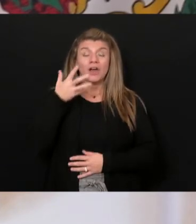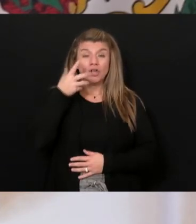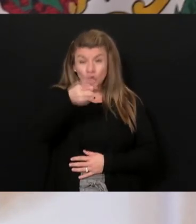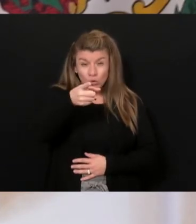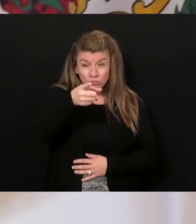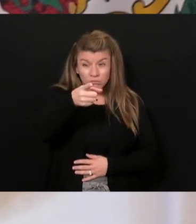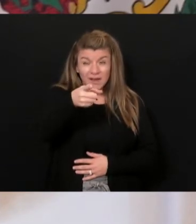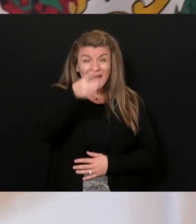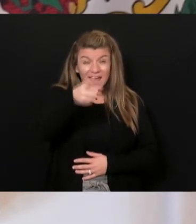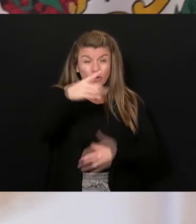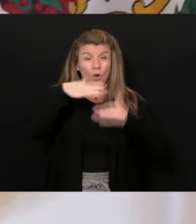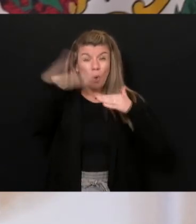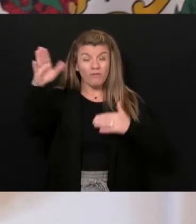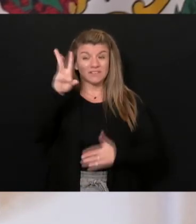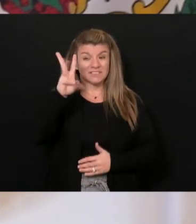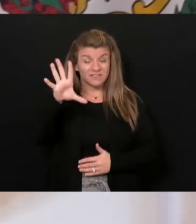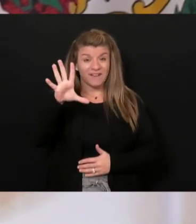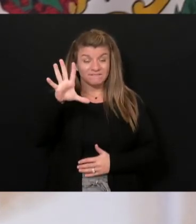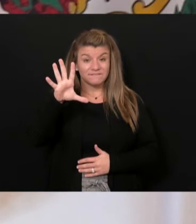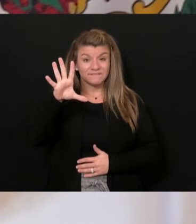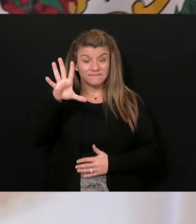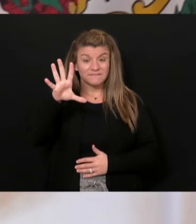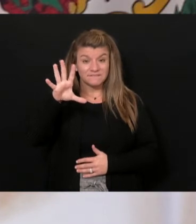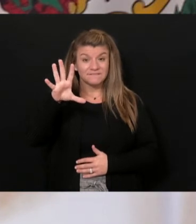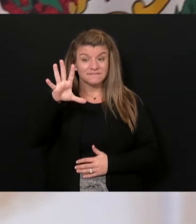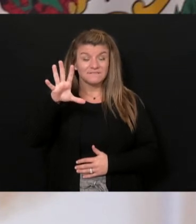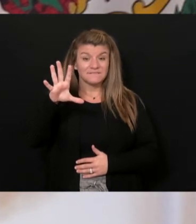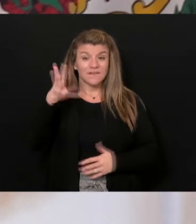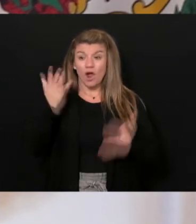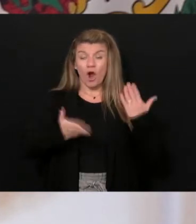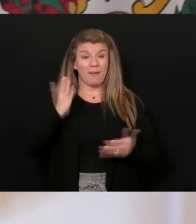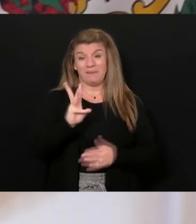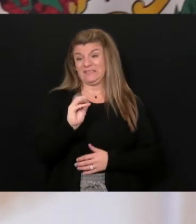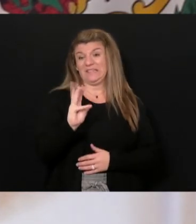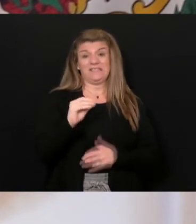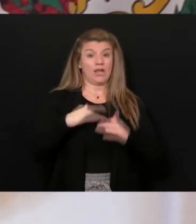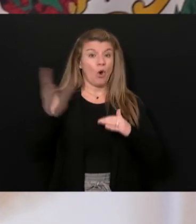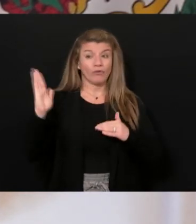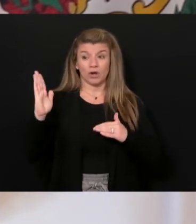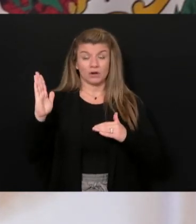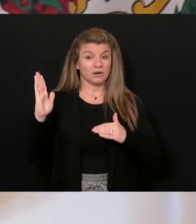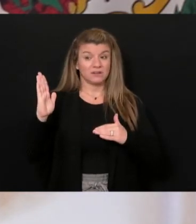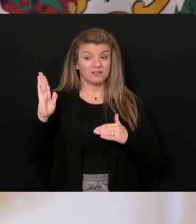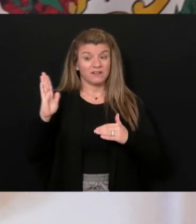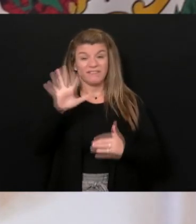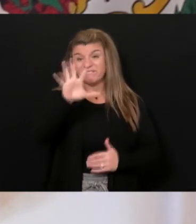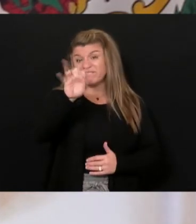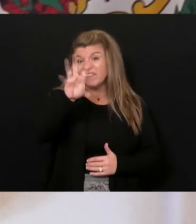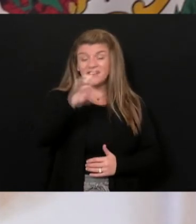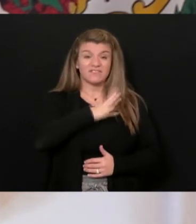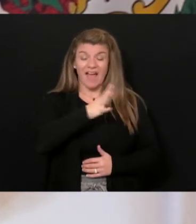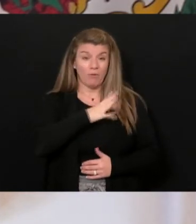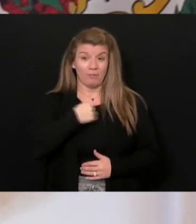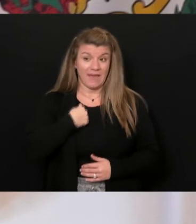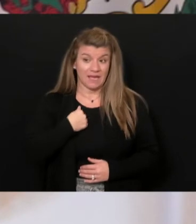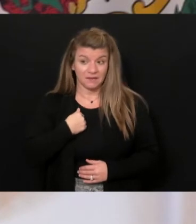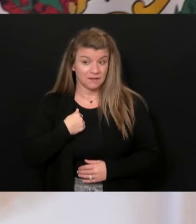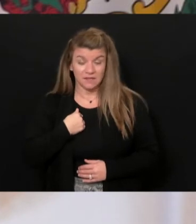you're 65 years of age and older, or maybe even 60 and older, 50 would be fine with